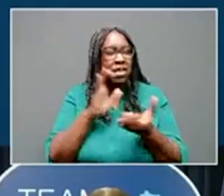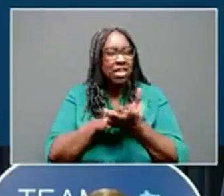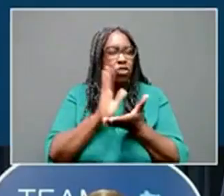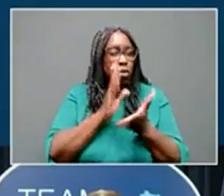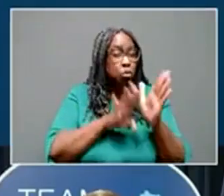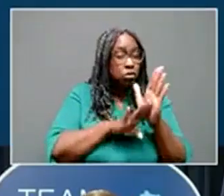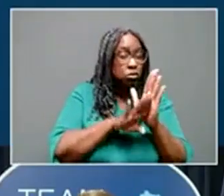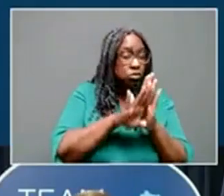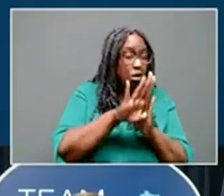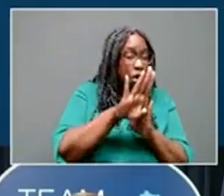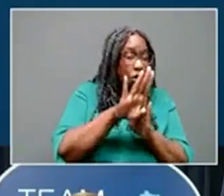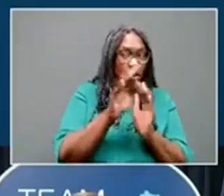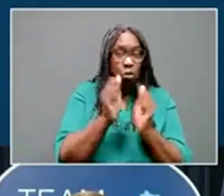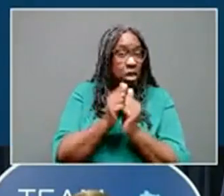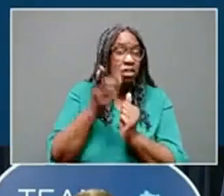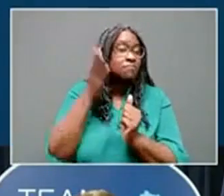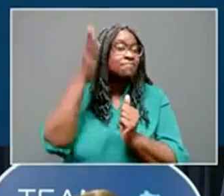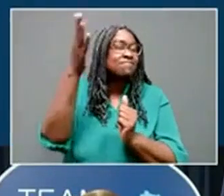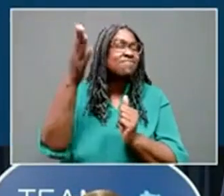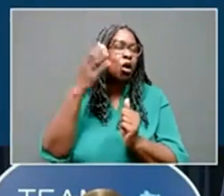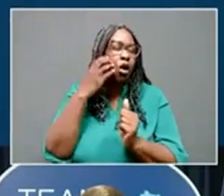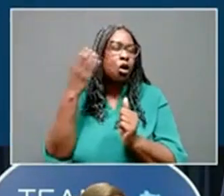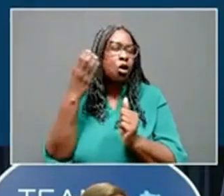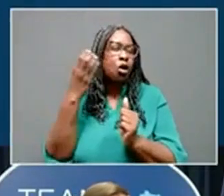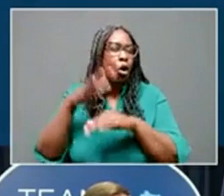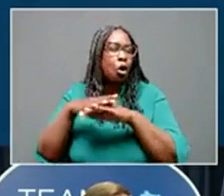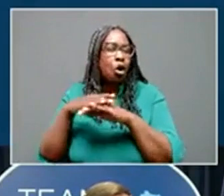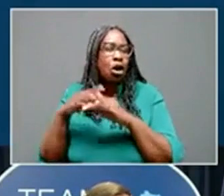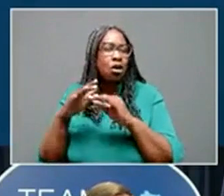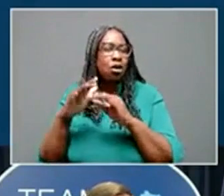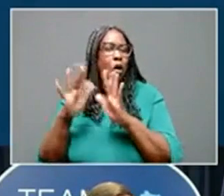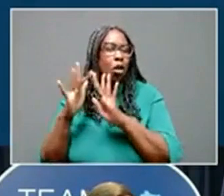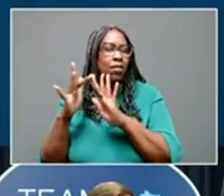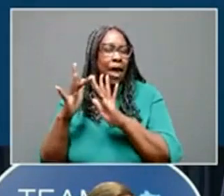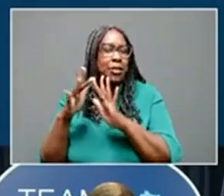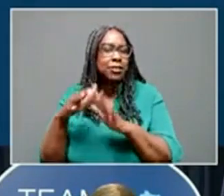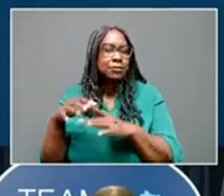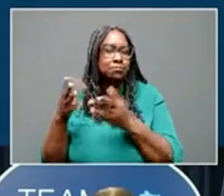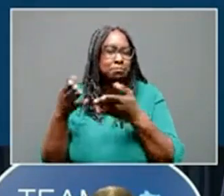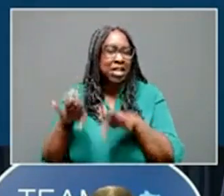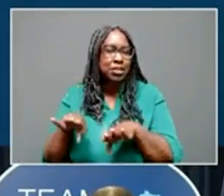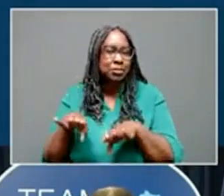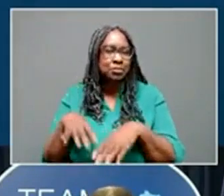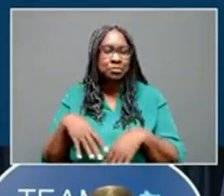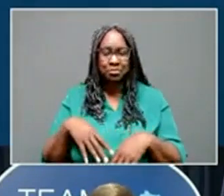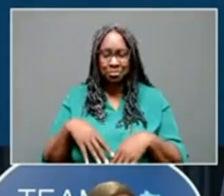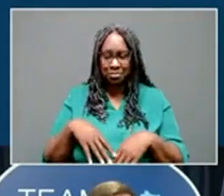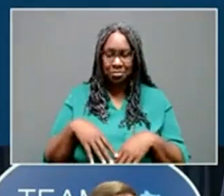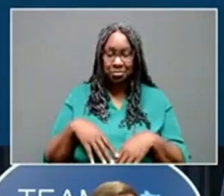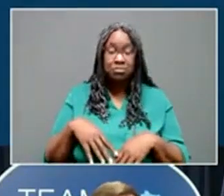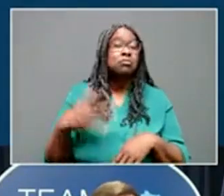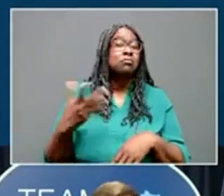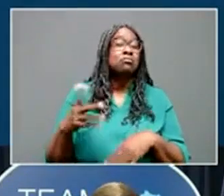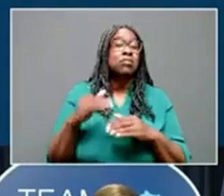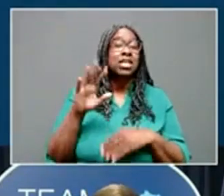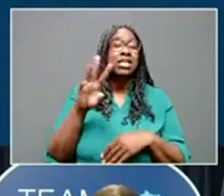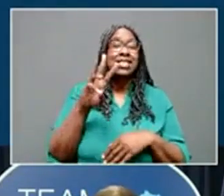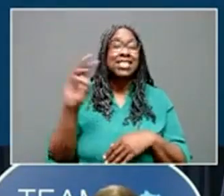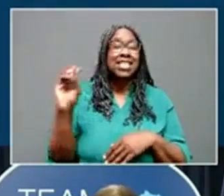option. We're hearing from our mobile partners, and not all have reported, but there are well over 60,000 mobile accounts